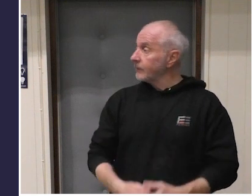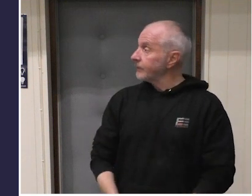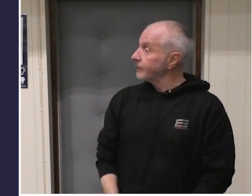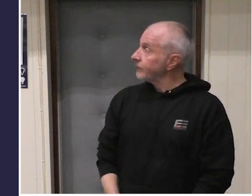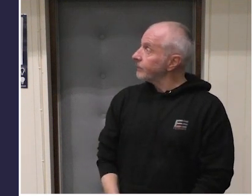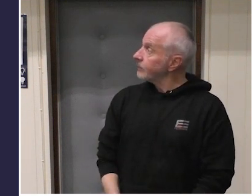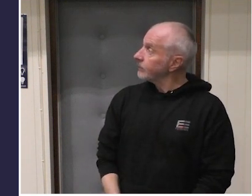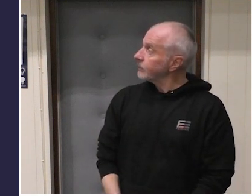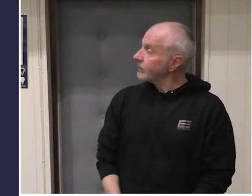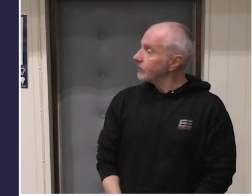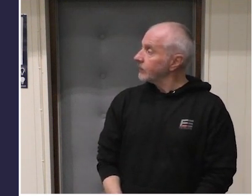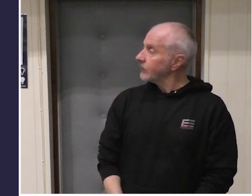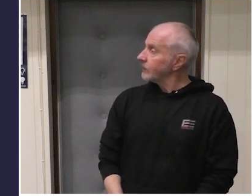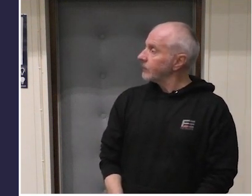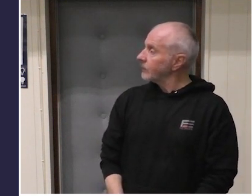And so